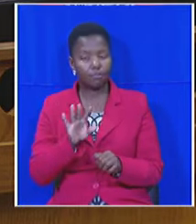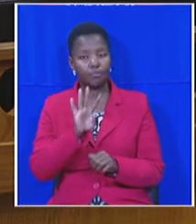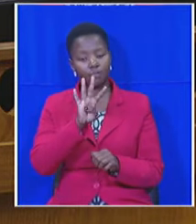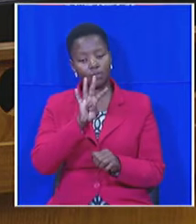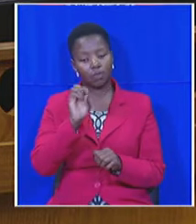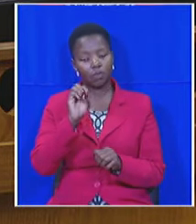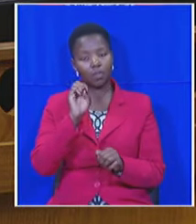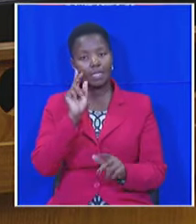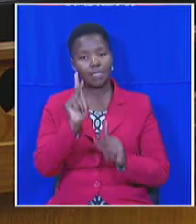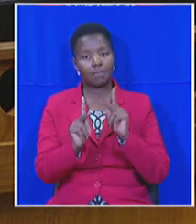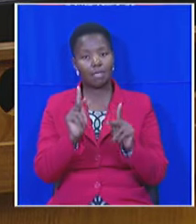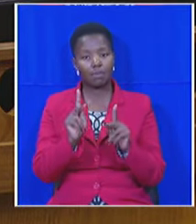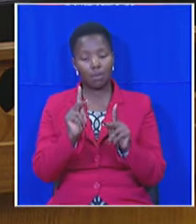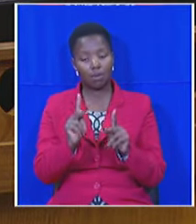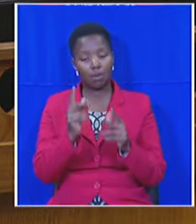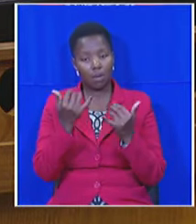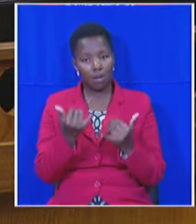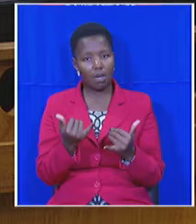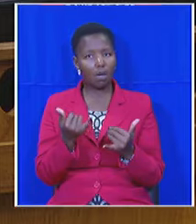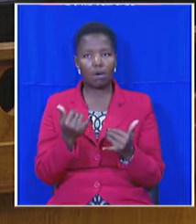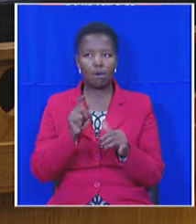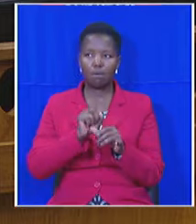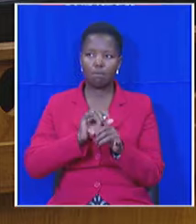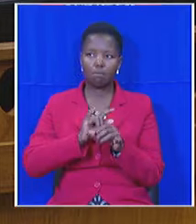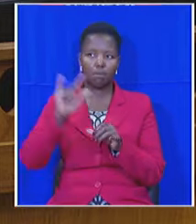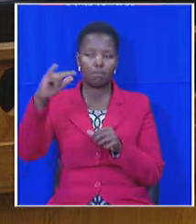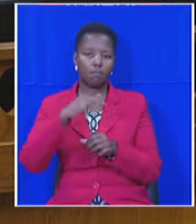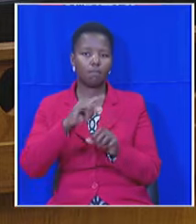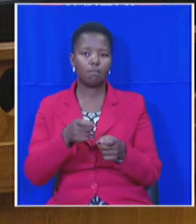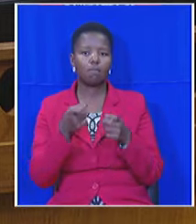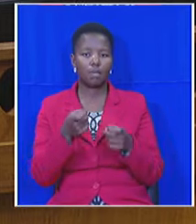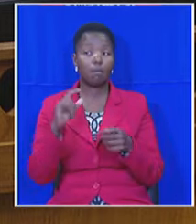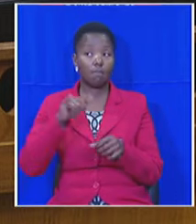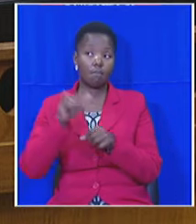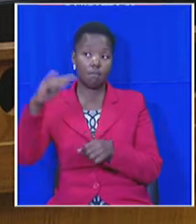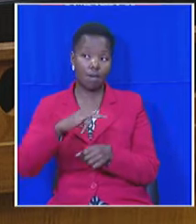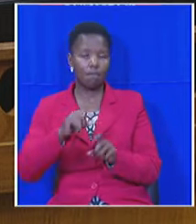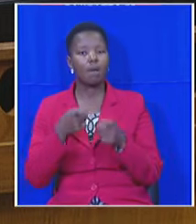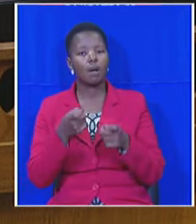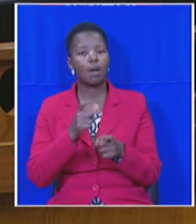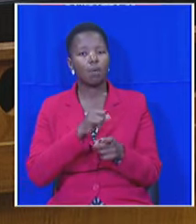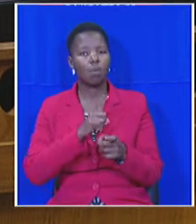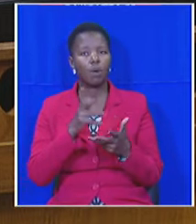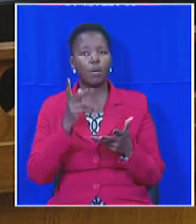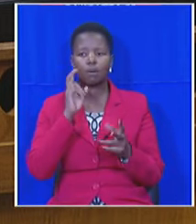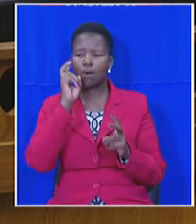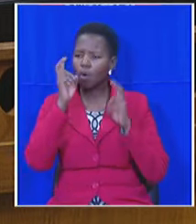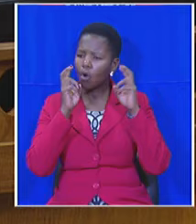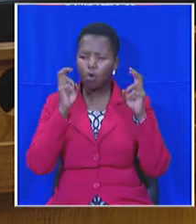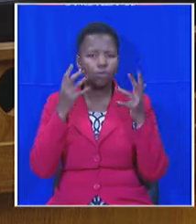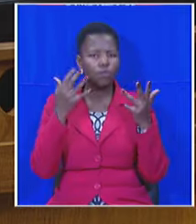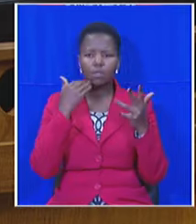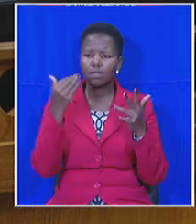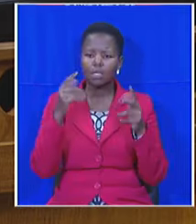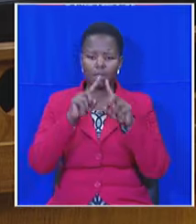day are still being turned away from traveling to South Africa because continued confusion surrounding the requirement for the unabridged